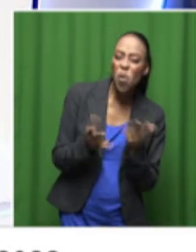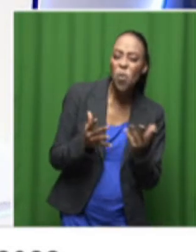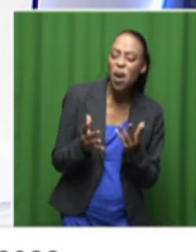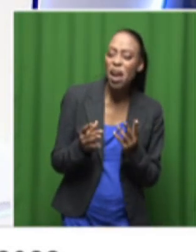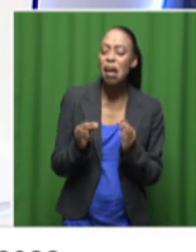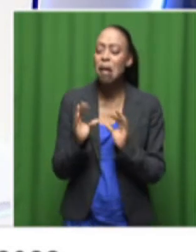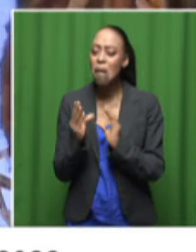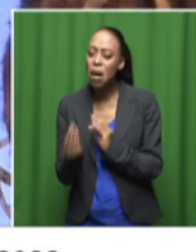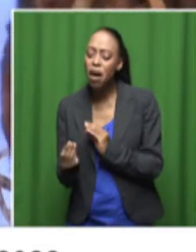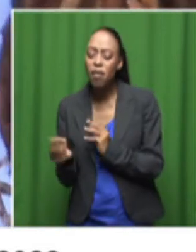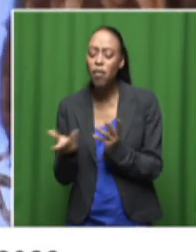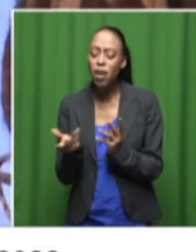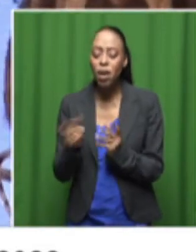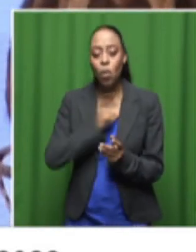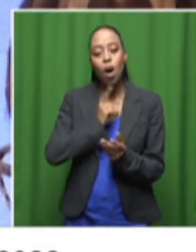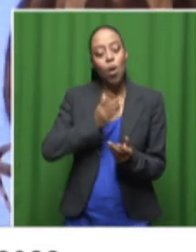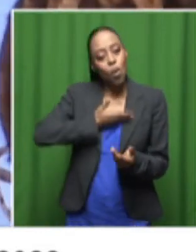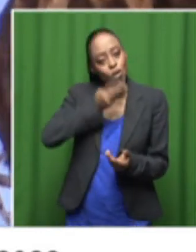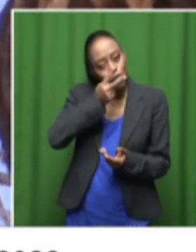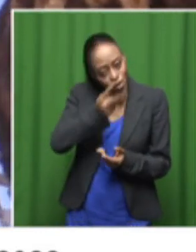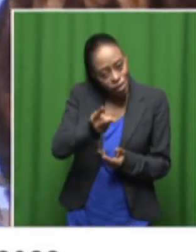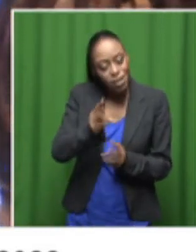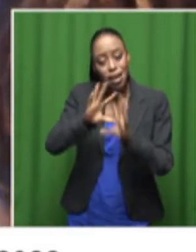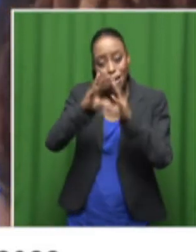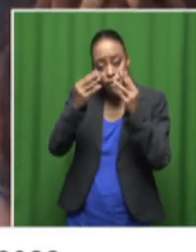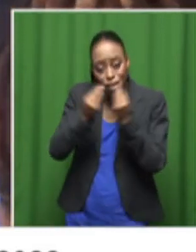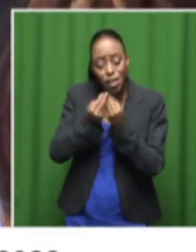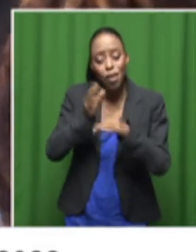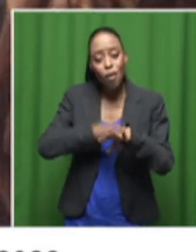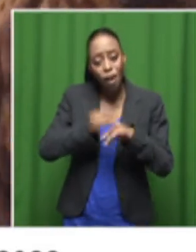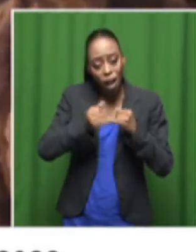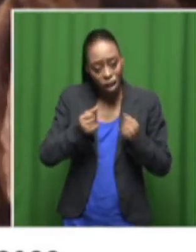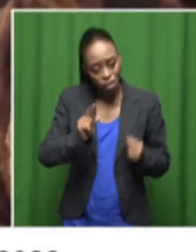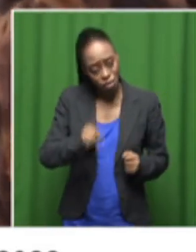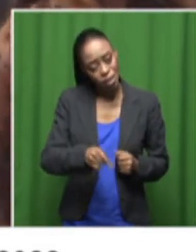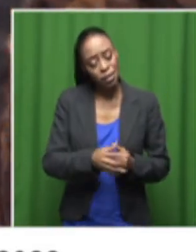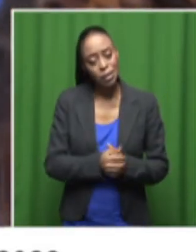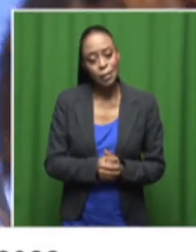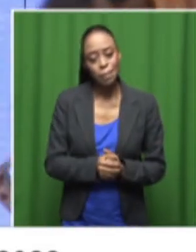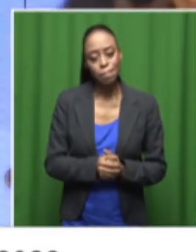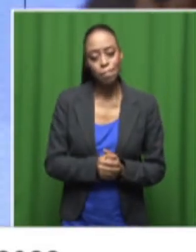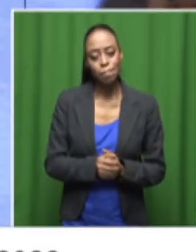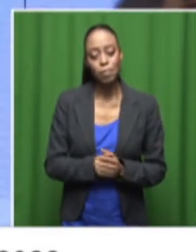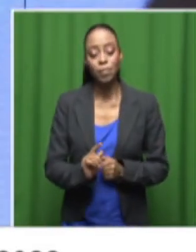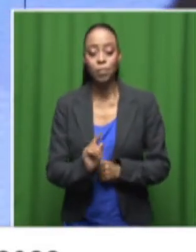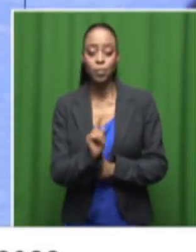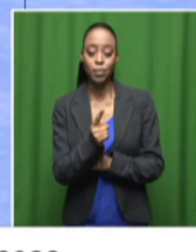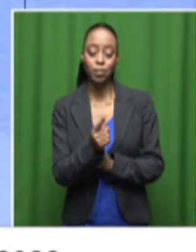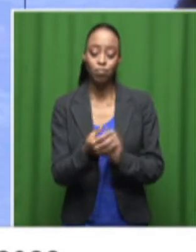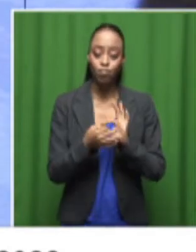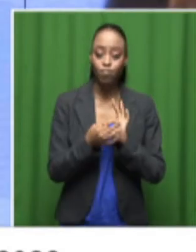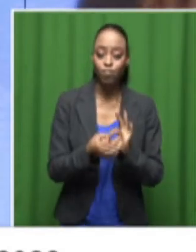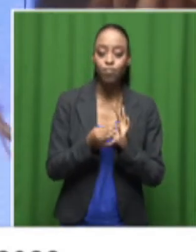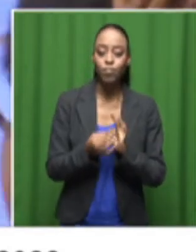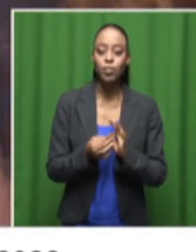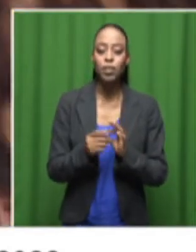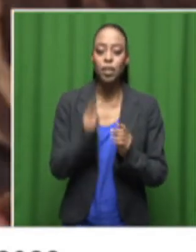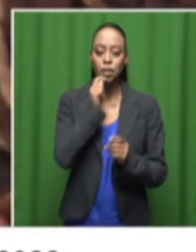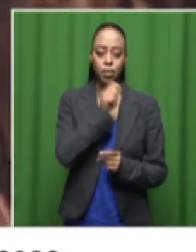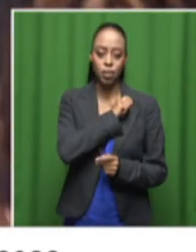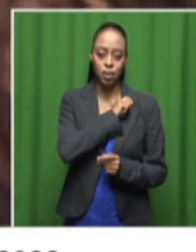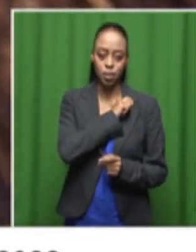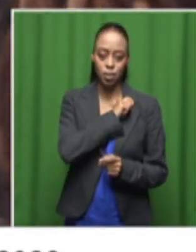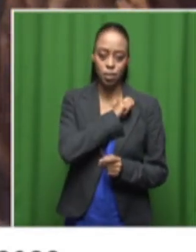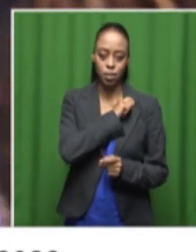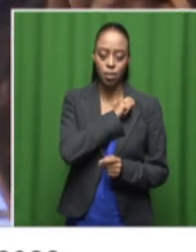seeing that digitization of our services from governments? First, you need a relationship of trust and